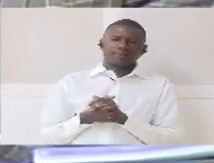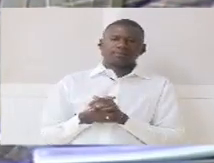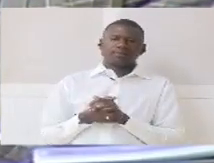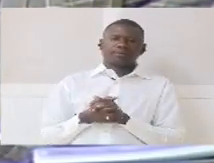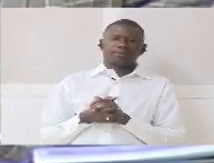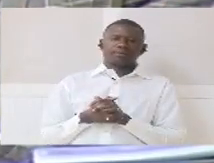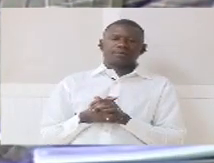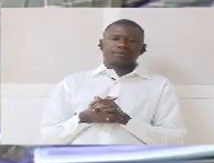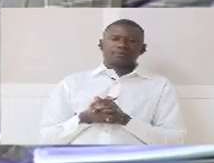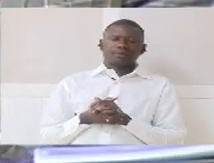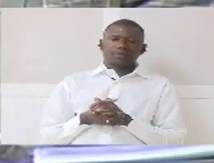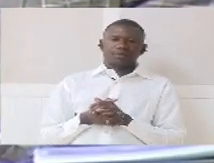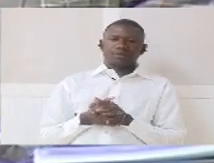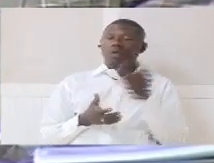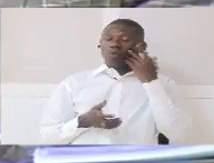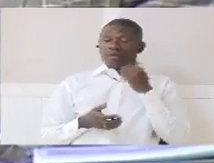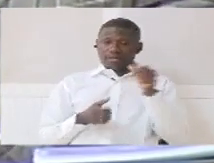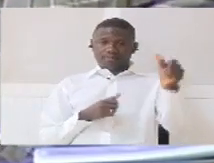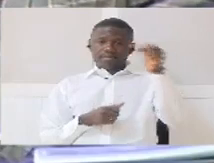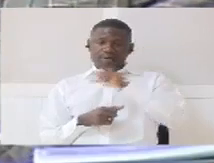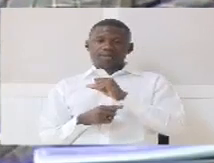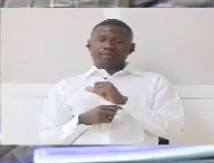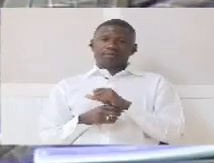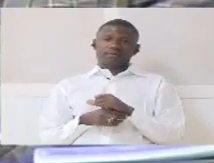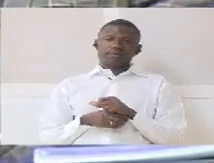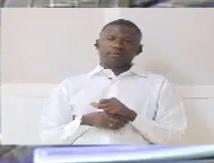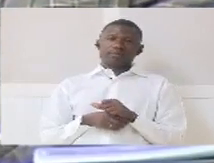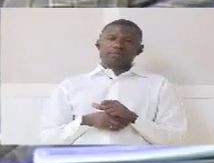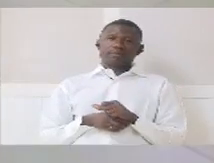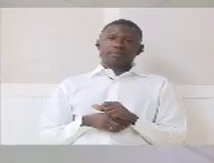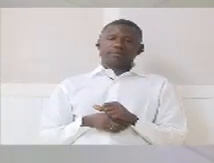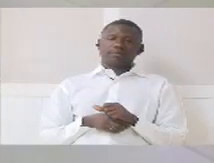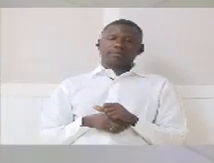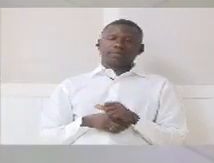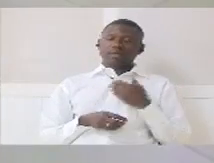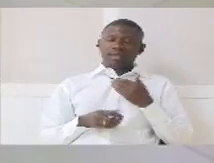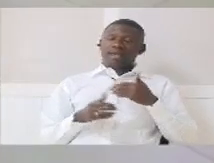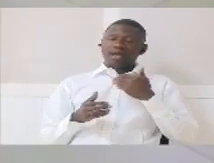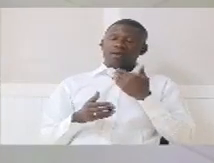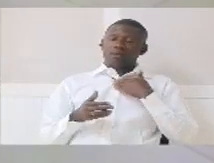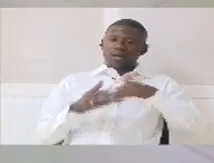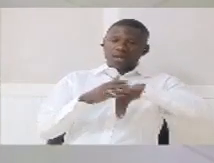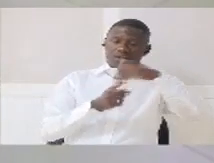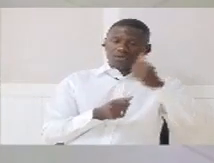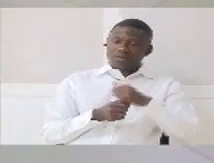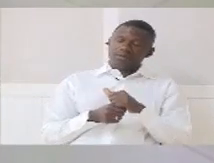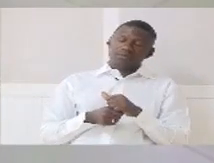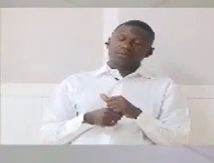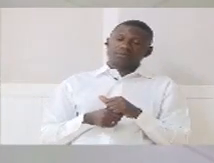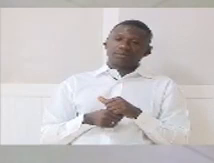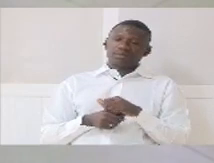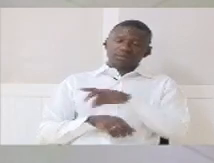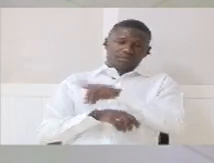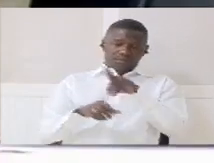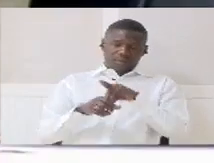nata na. When he came back. Ano man fit outside level? He never went outside of the outside level. Yes. So barbiri